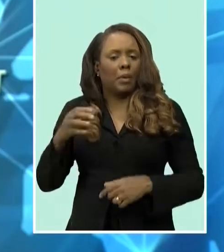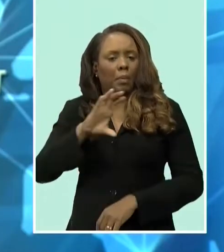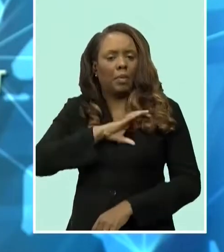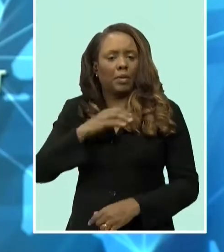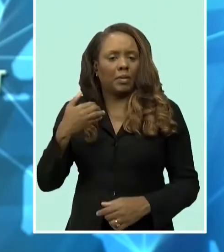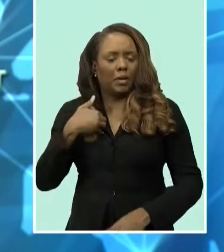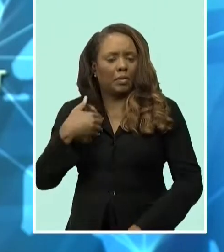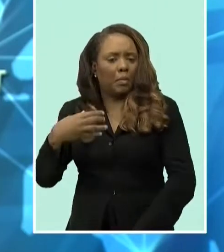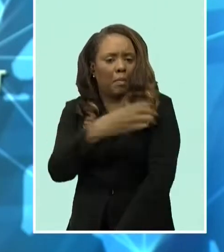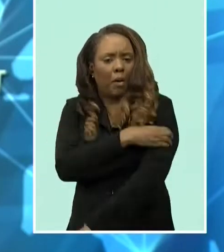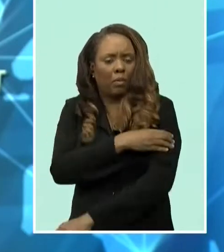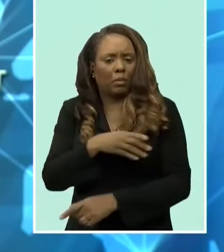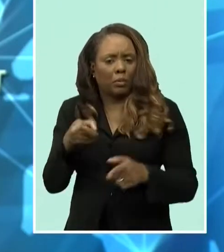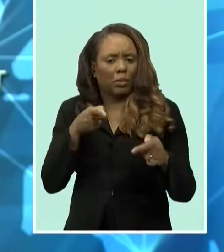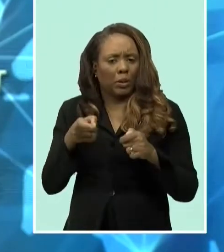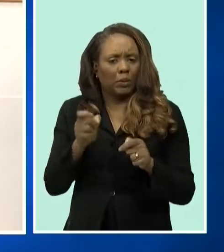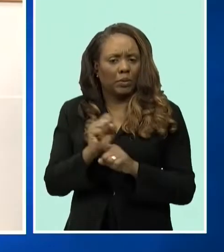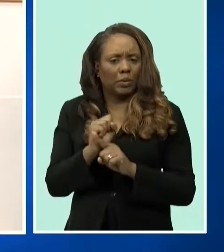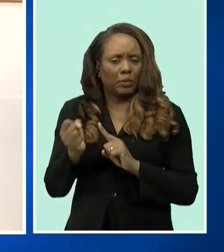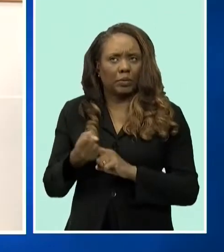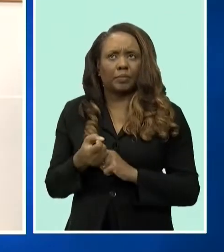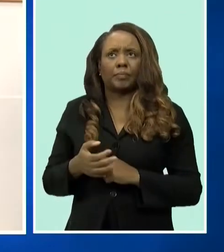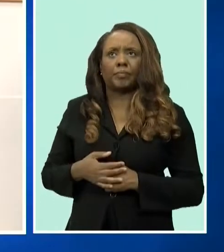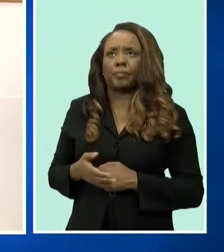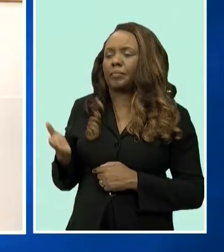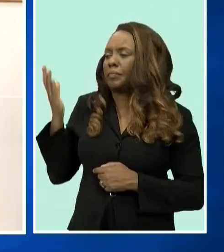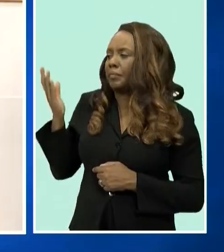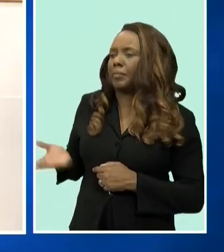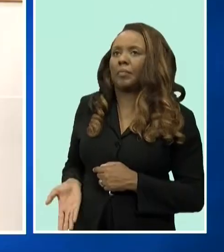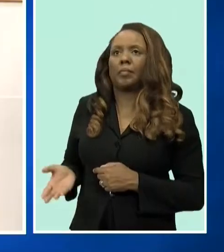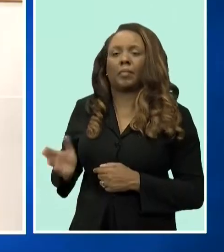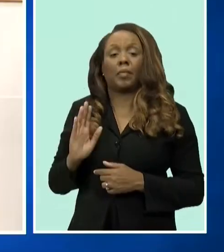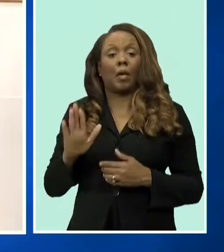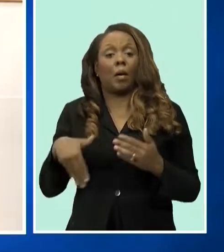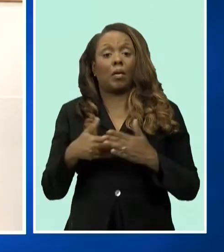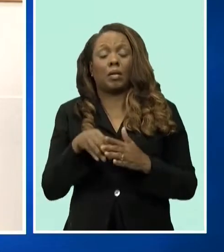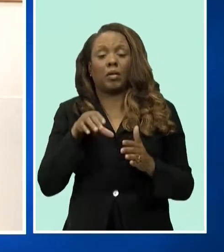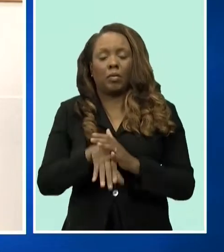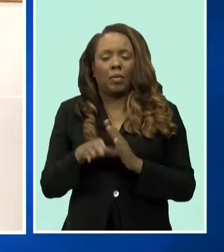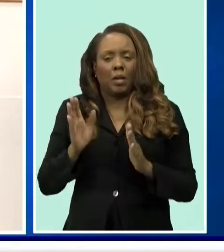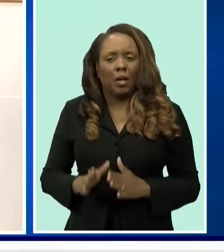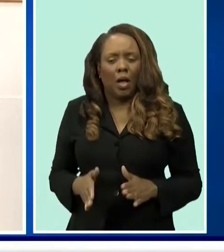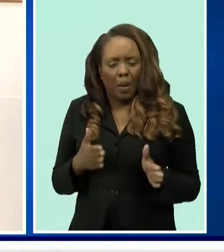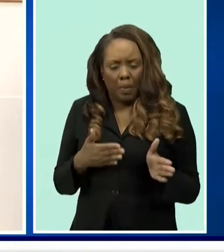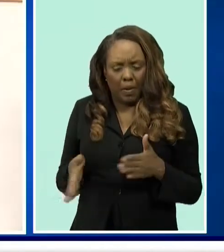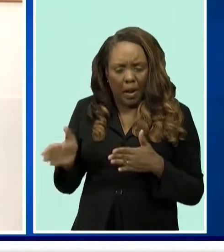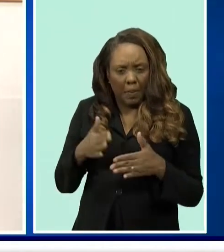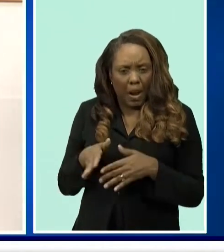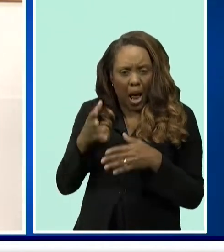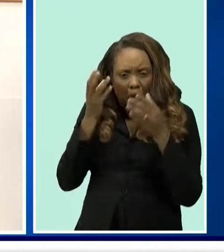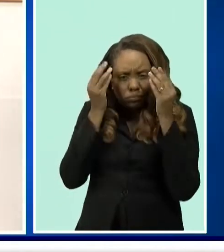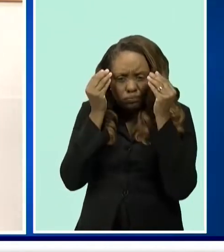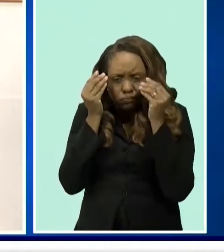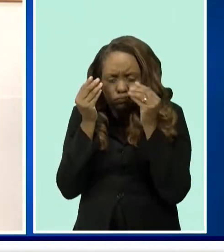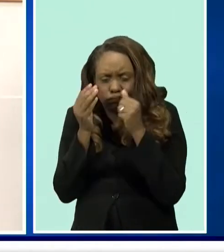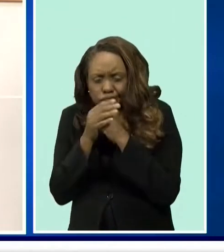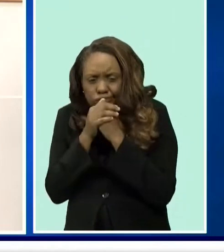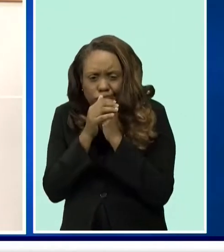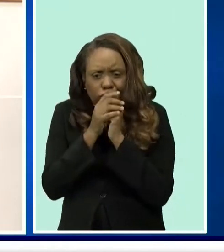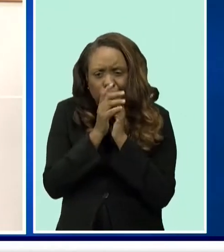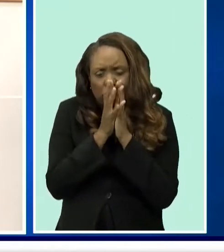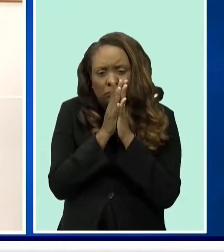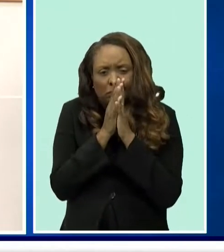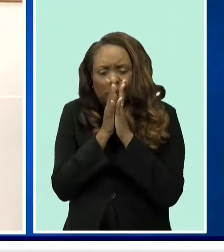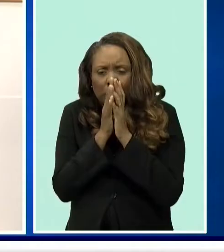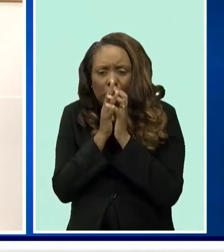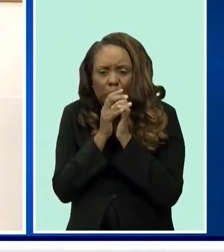situation. These criminals know and plot for the people who they're targeting. And